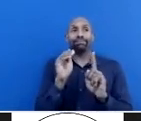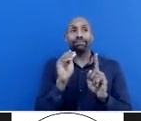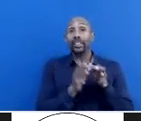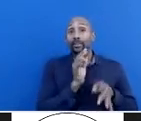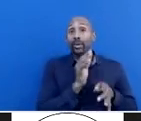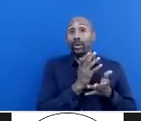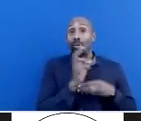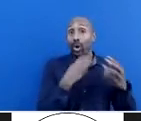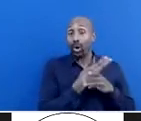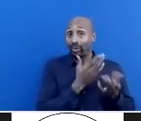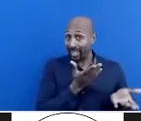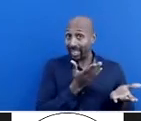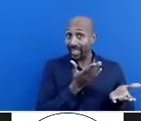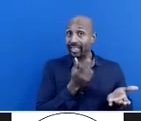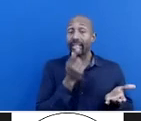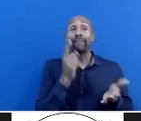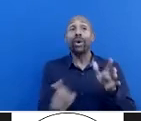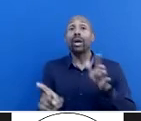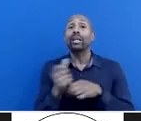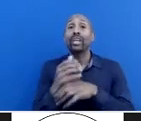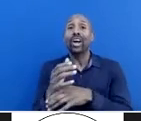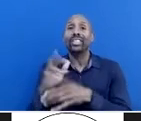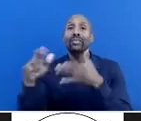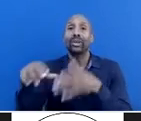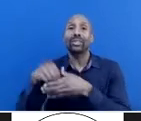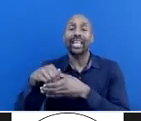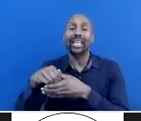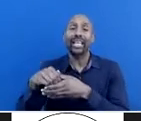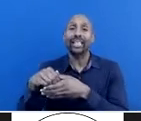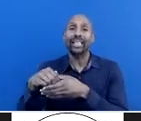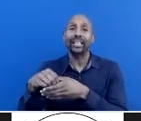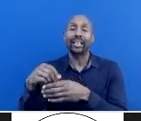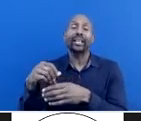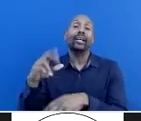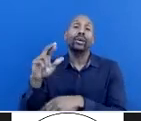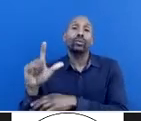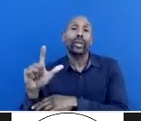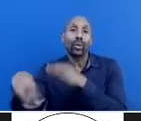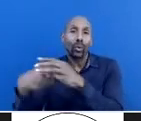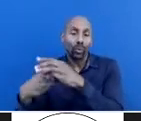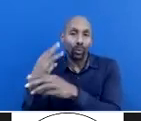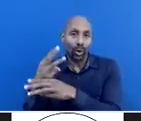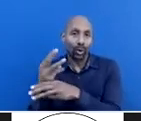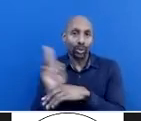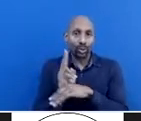world, always by using some material object as the mediator between the two